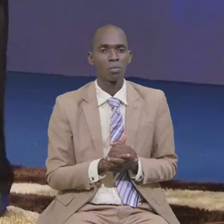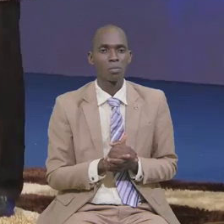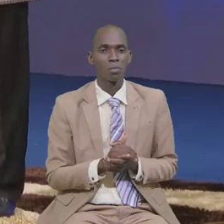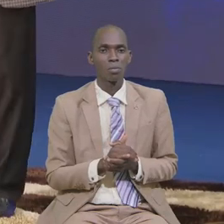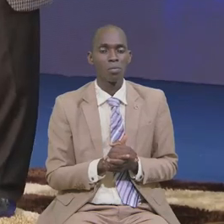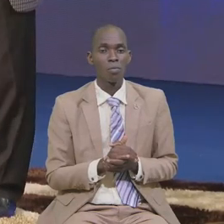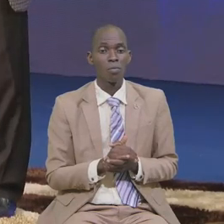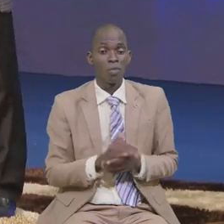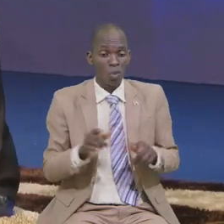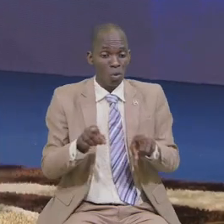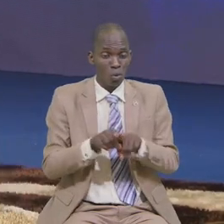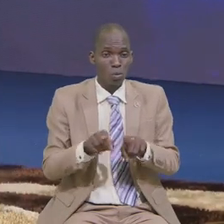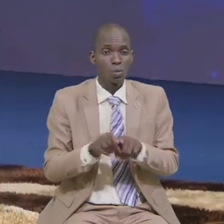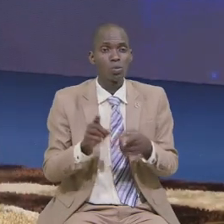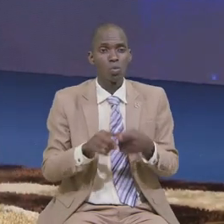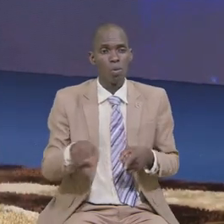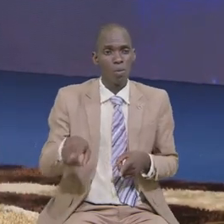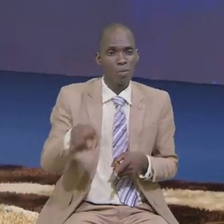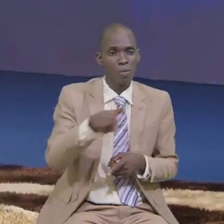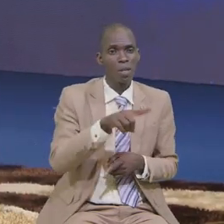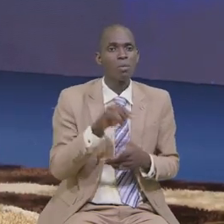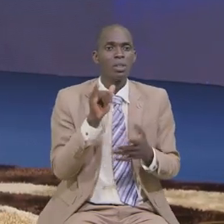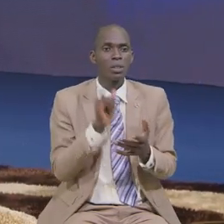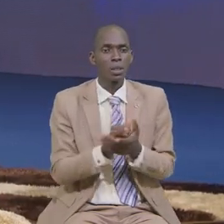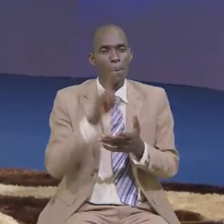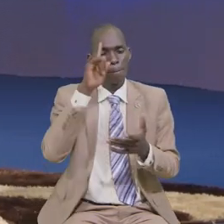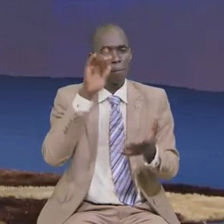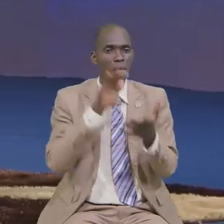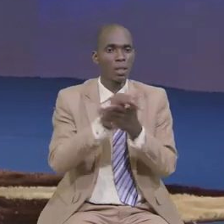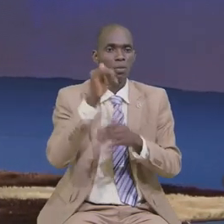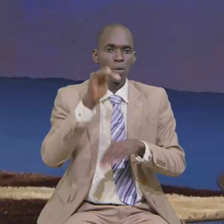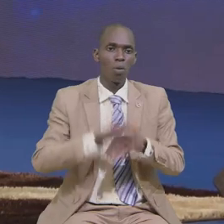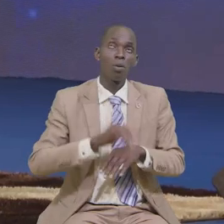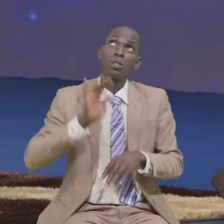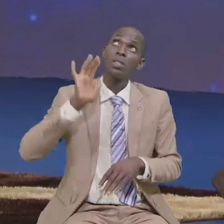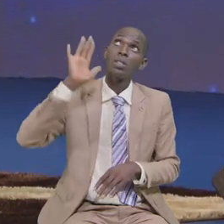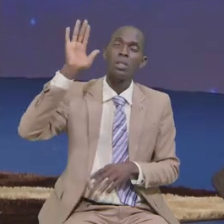Even to them that believe on his name.